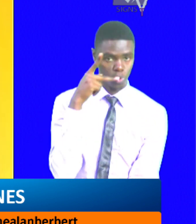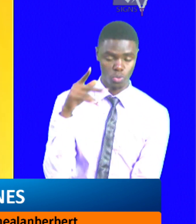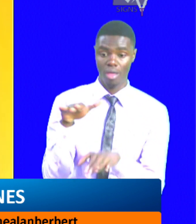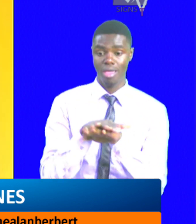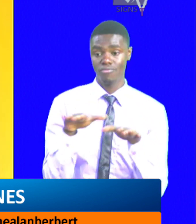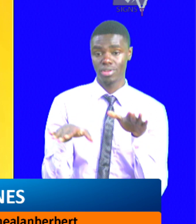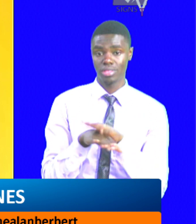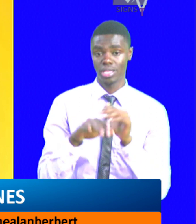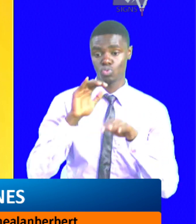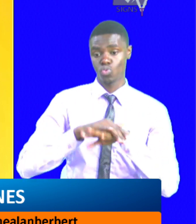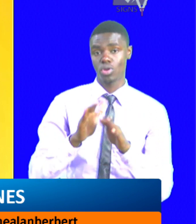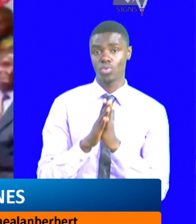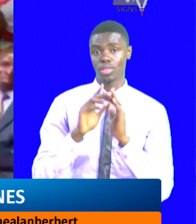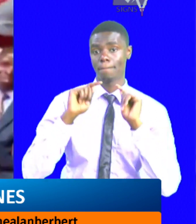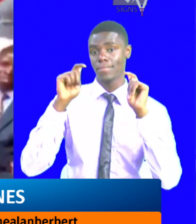good with Maandamano.